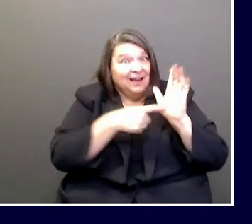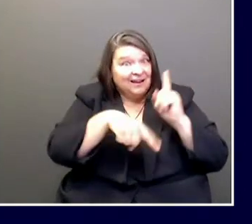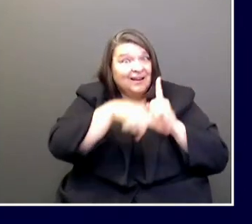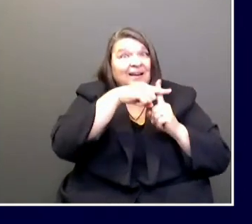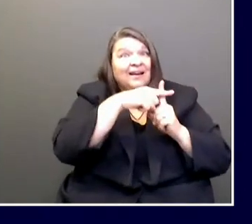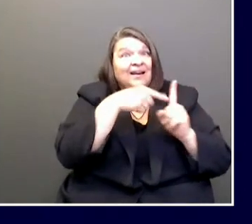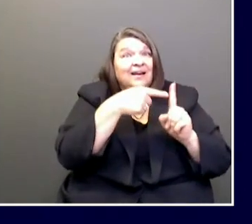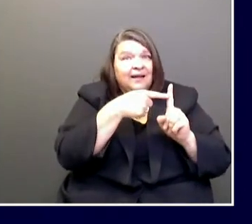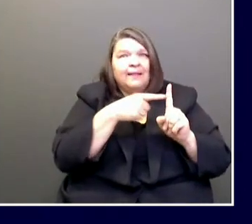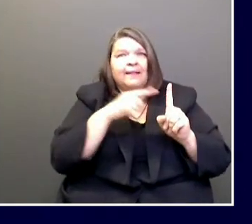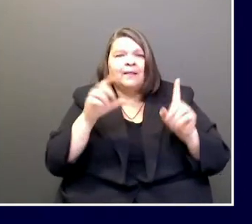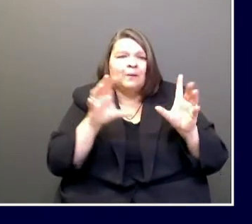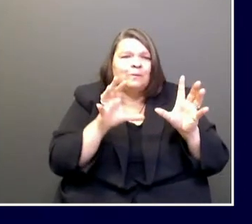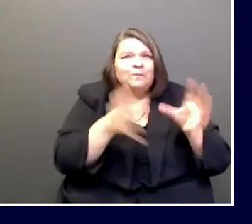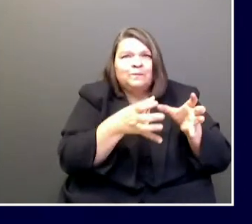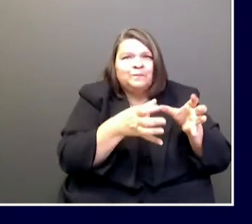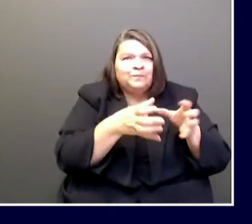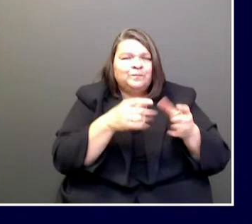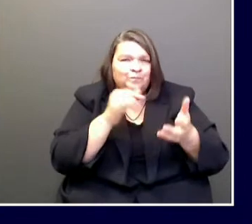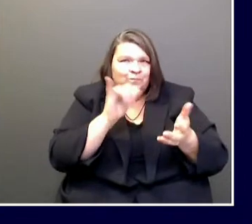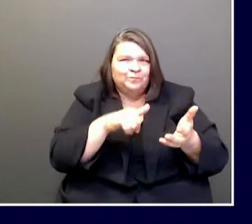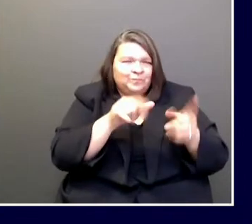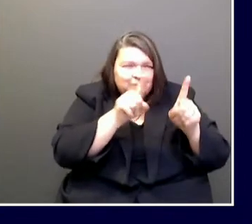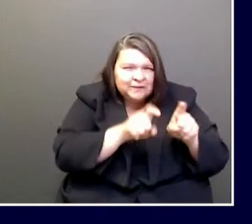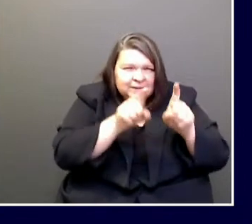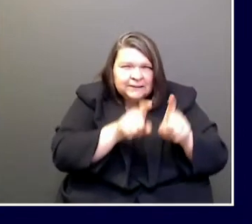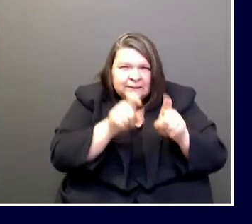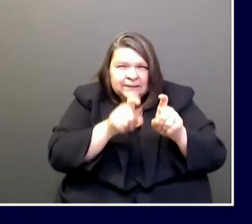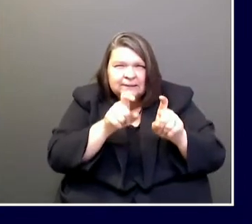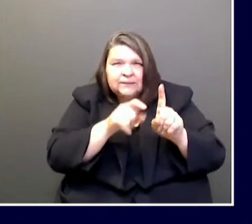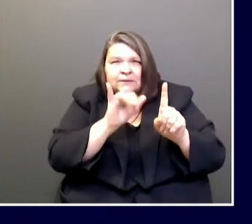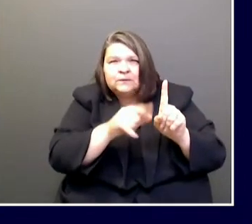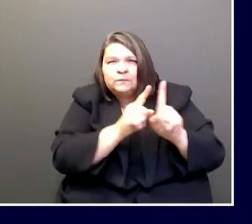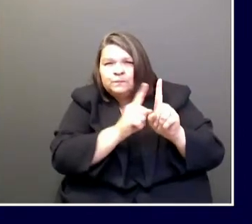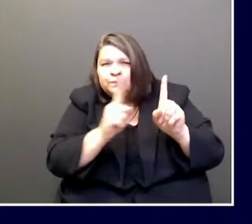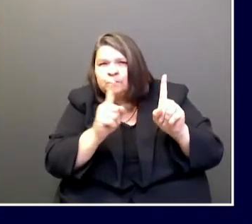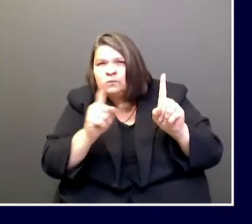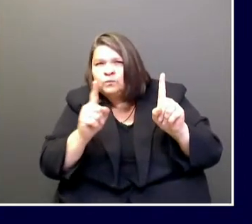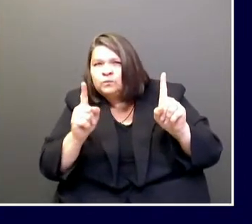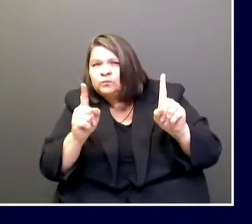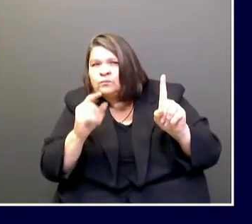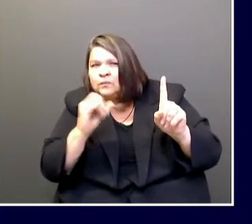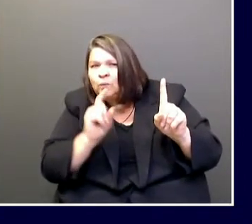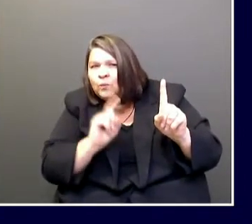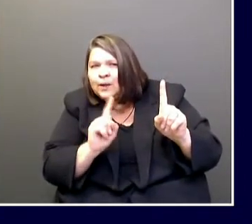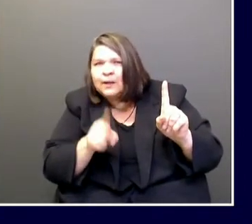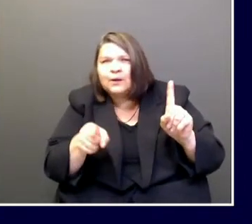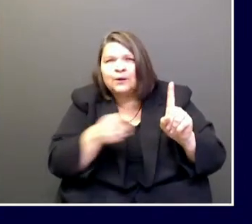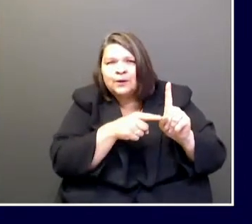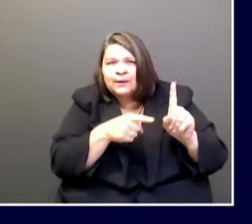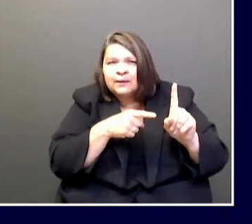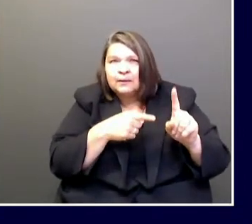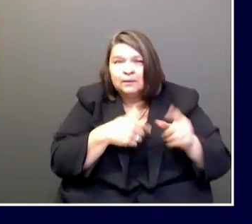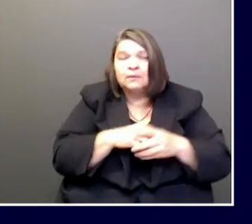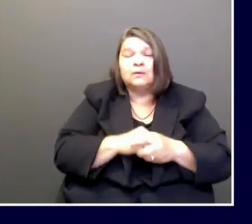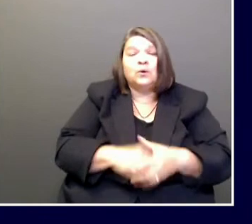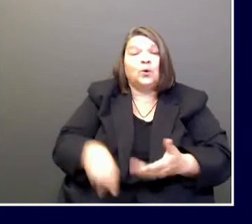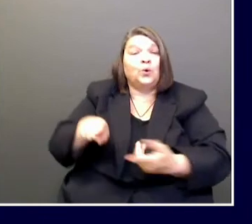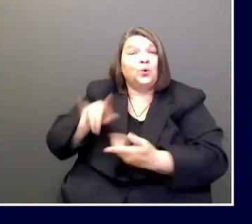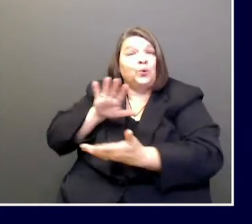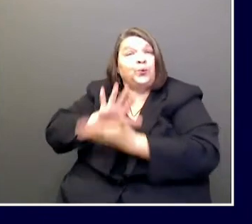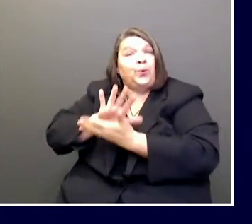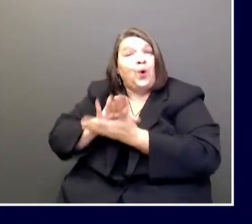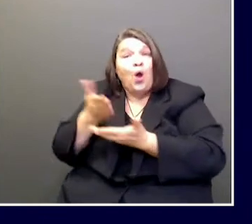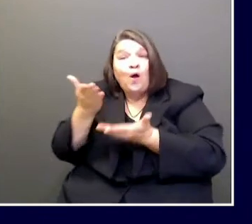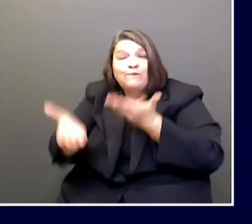schools safe. We continue to work on vaccines because, as Director Shah said, the number one way to protect people